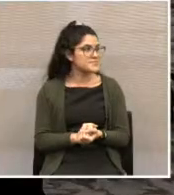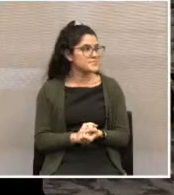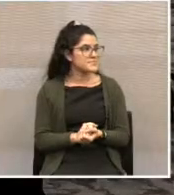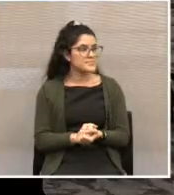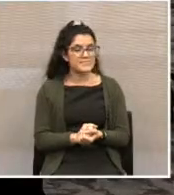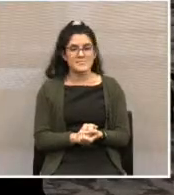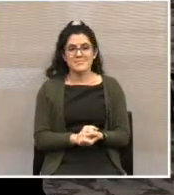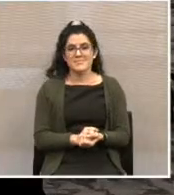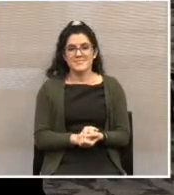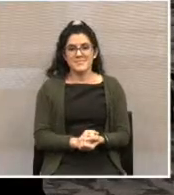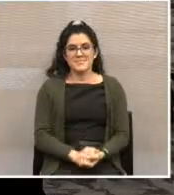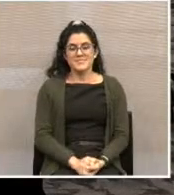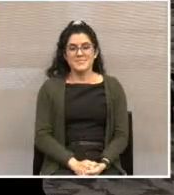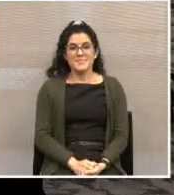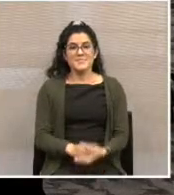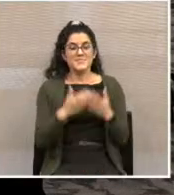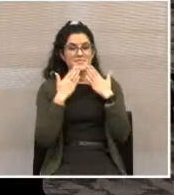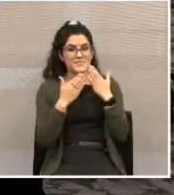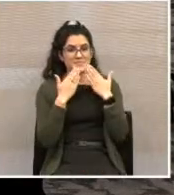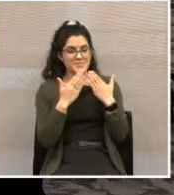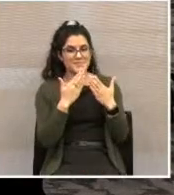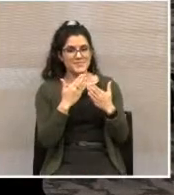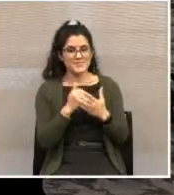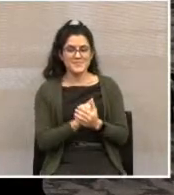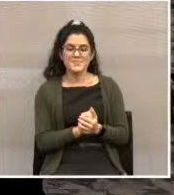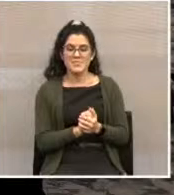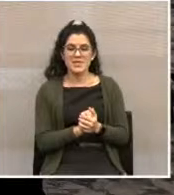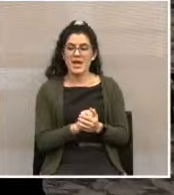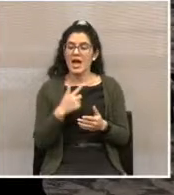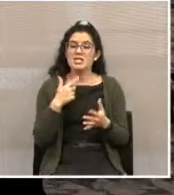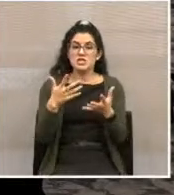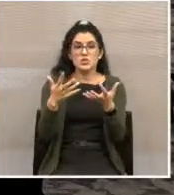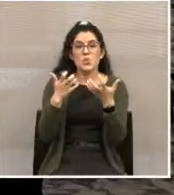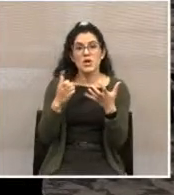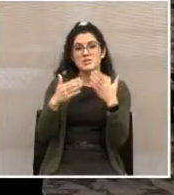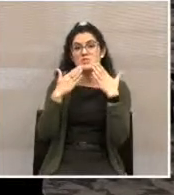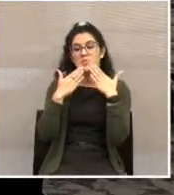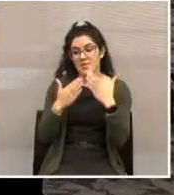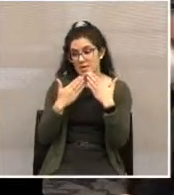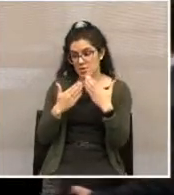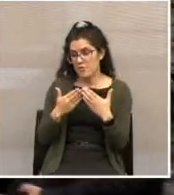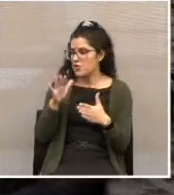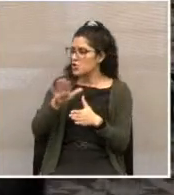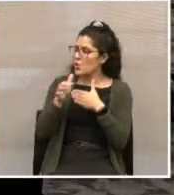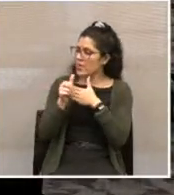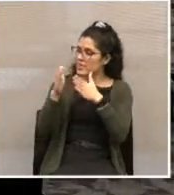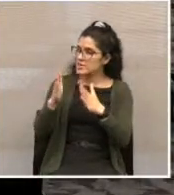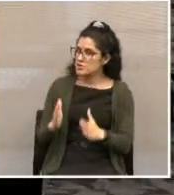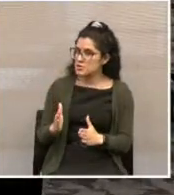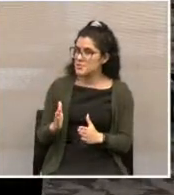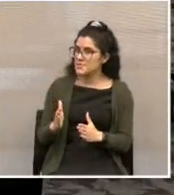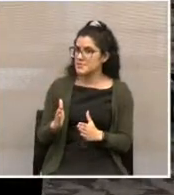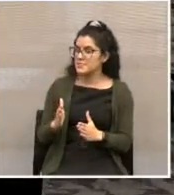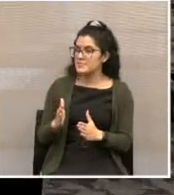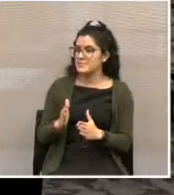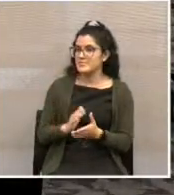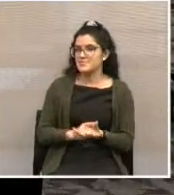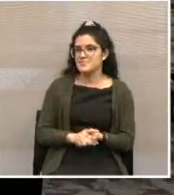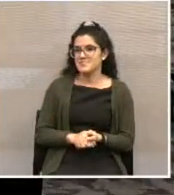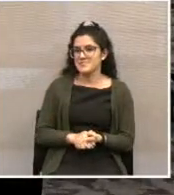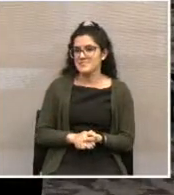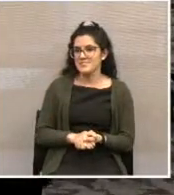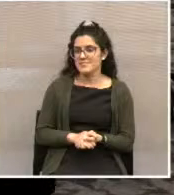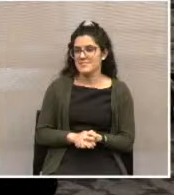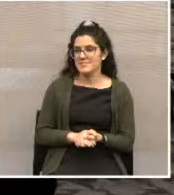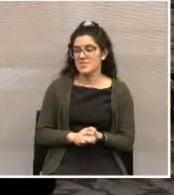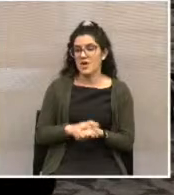Aguilar? Thank you, Mr. Chairman. And I want to thank you for your leadership on